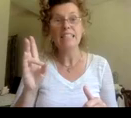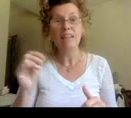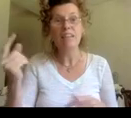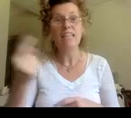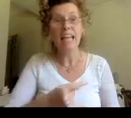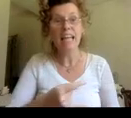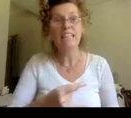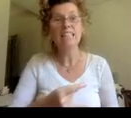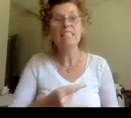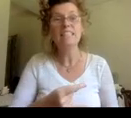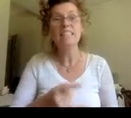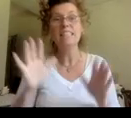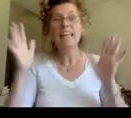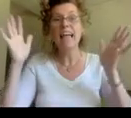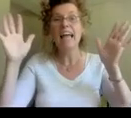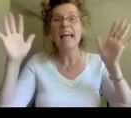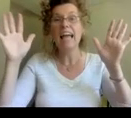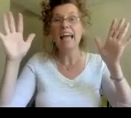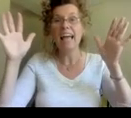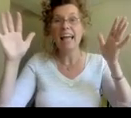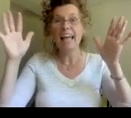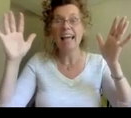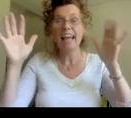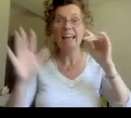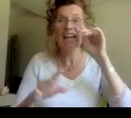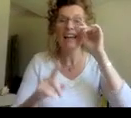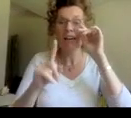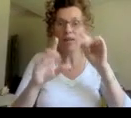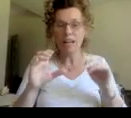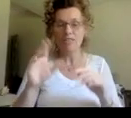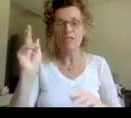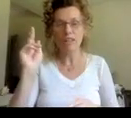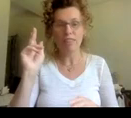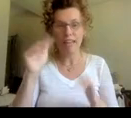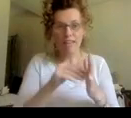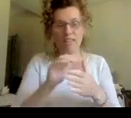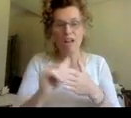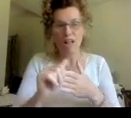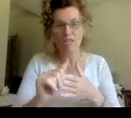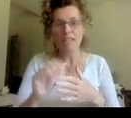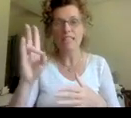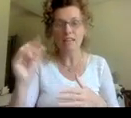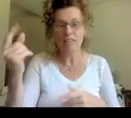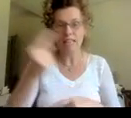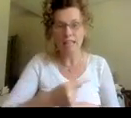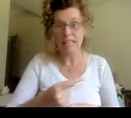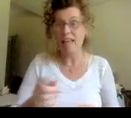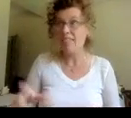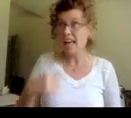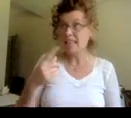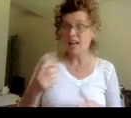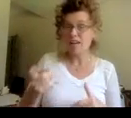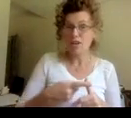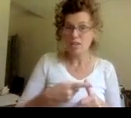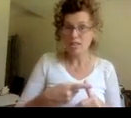70 days. Give it up for Wee. Amazing. Yeah. Amazing. And I'll always disclaim, not saying you're going to do $100,000 in the first,